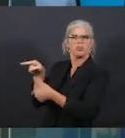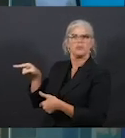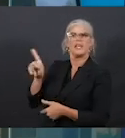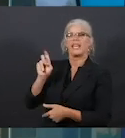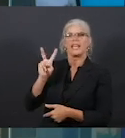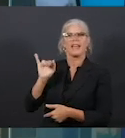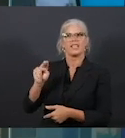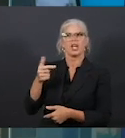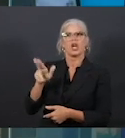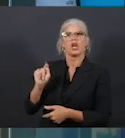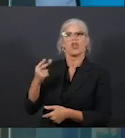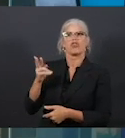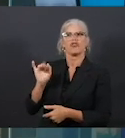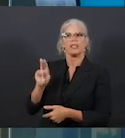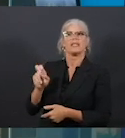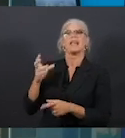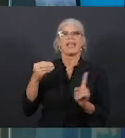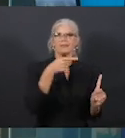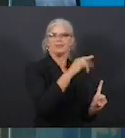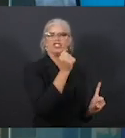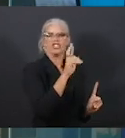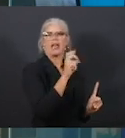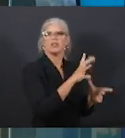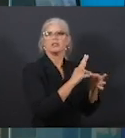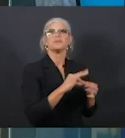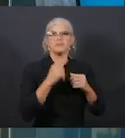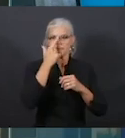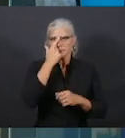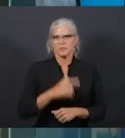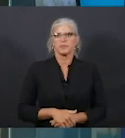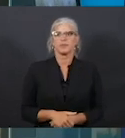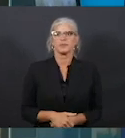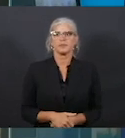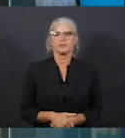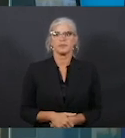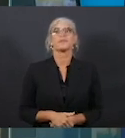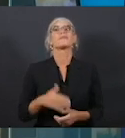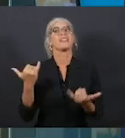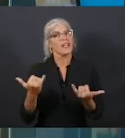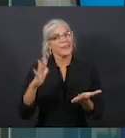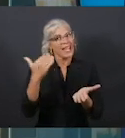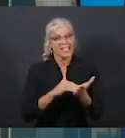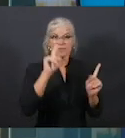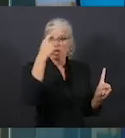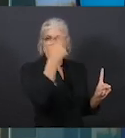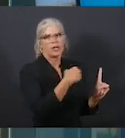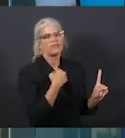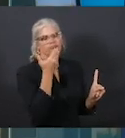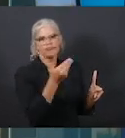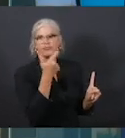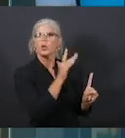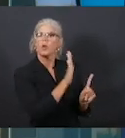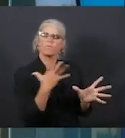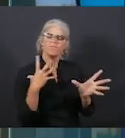Perdue. Thank you, Governor. Again, as always, Governor, thank you so much for your steadfast leadership